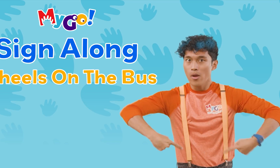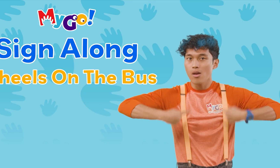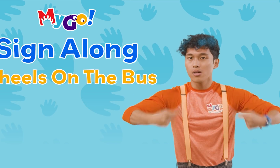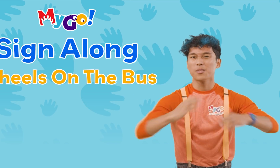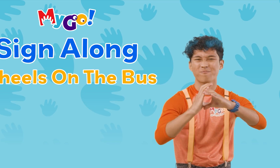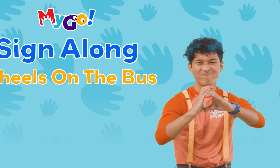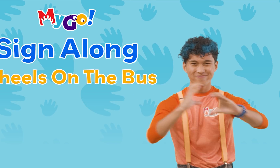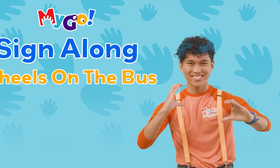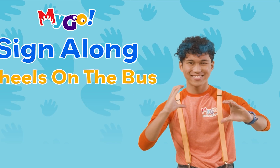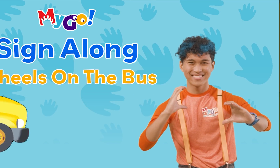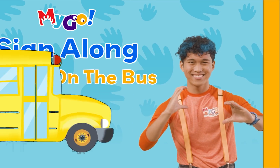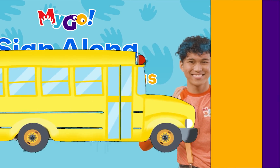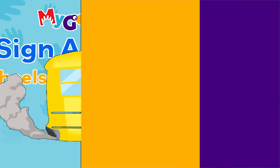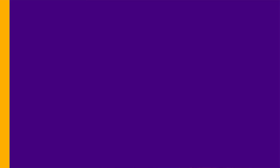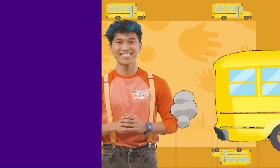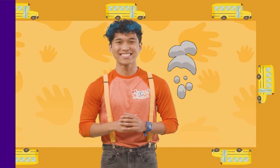Wheels on the bus.